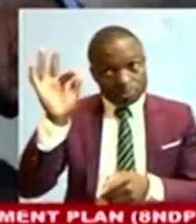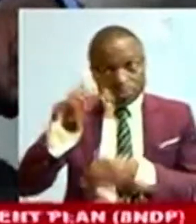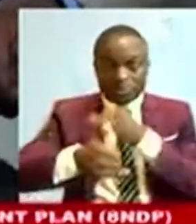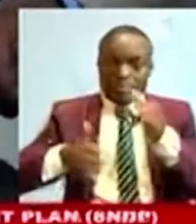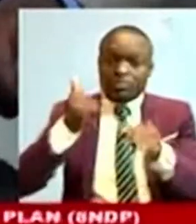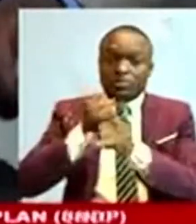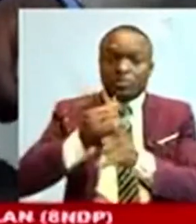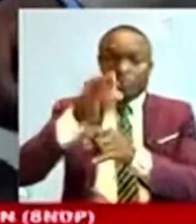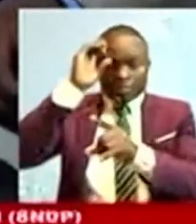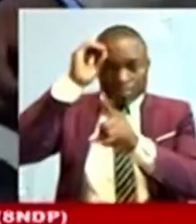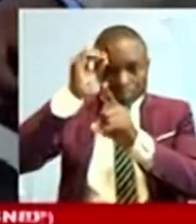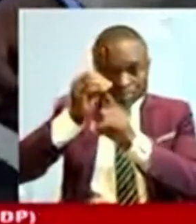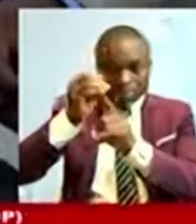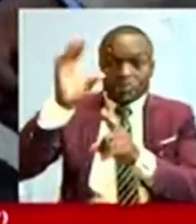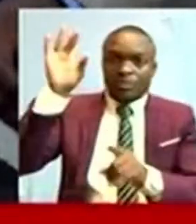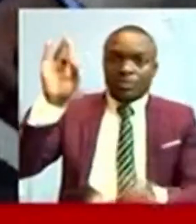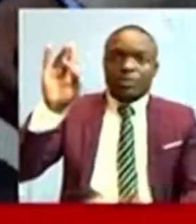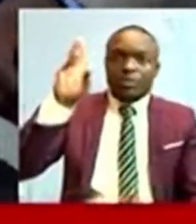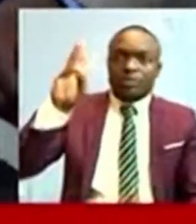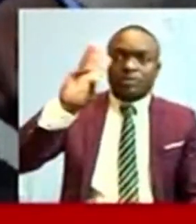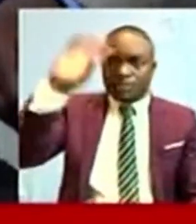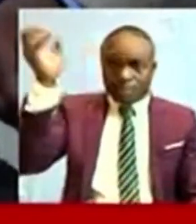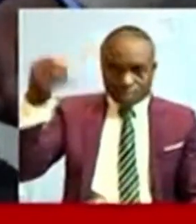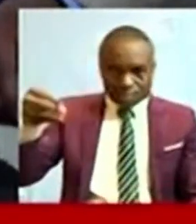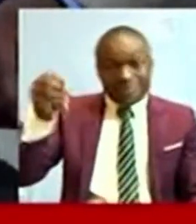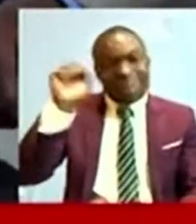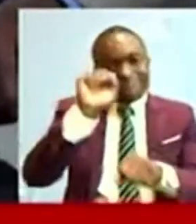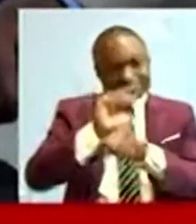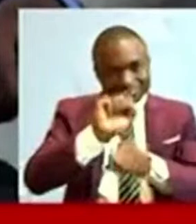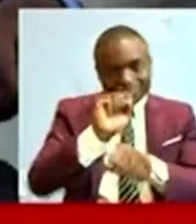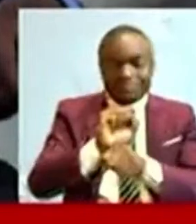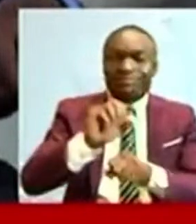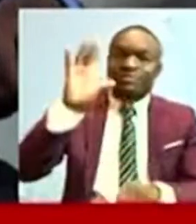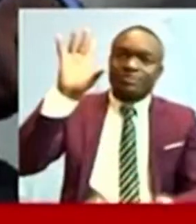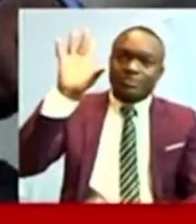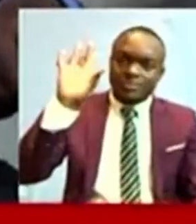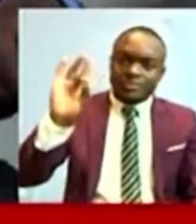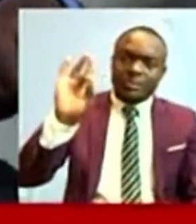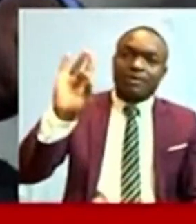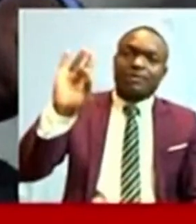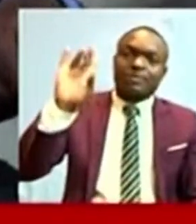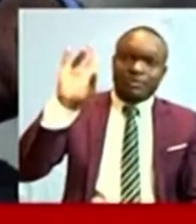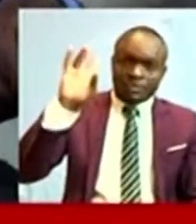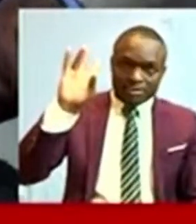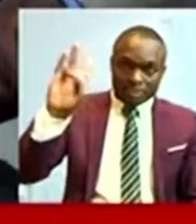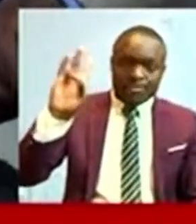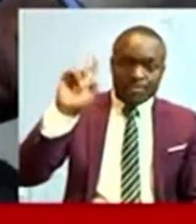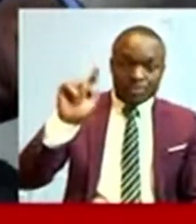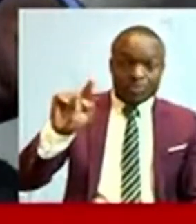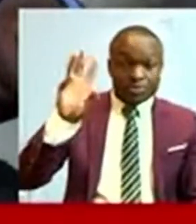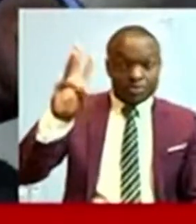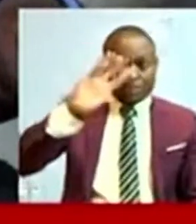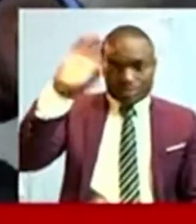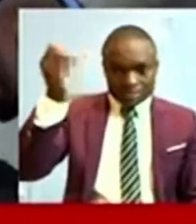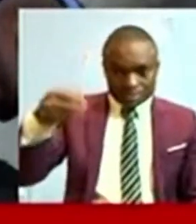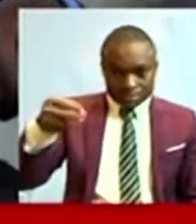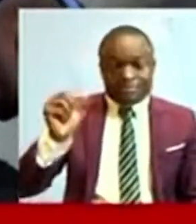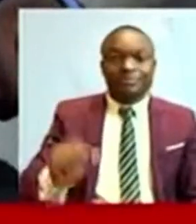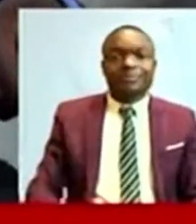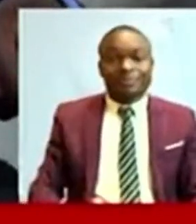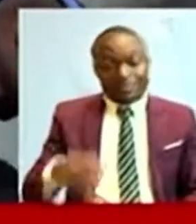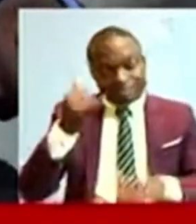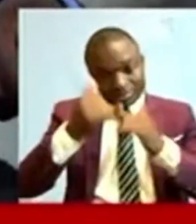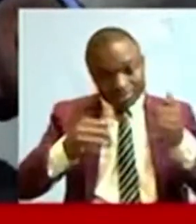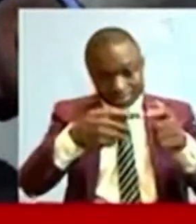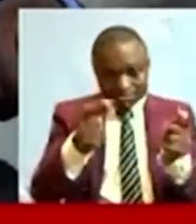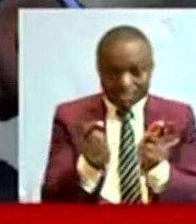was 86%. The performance was 87.6%. And the last category